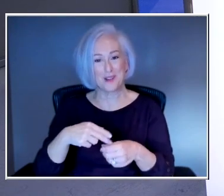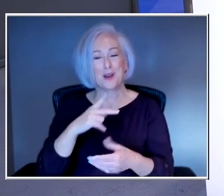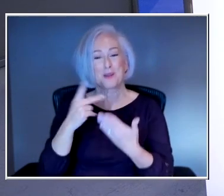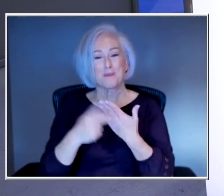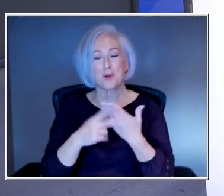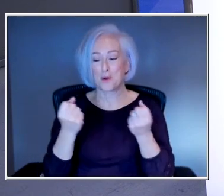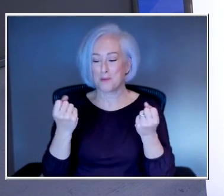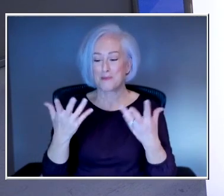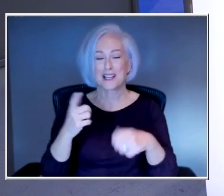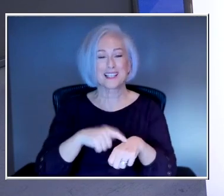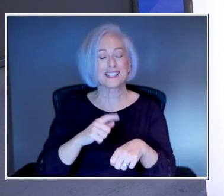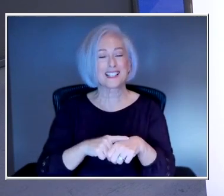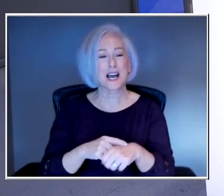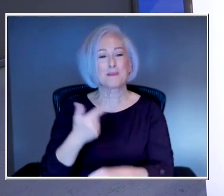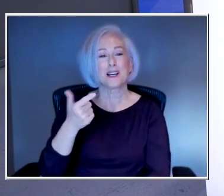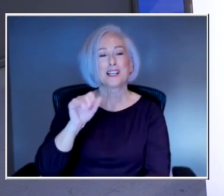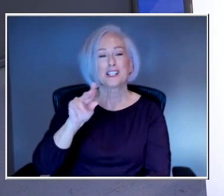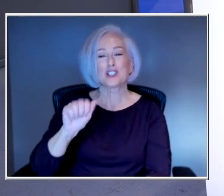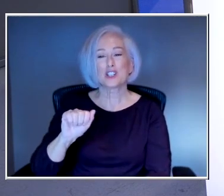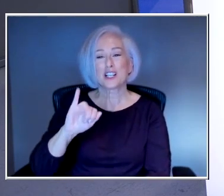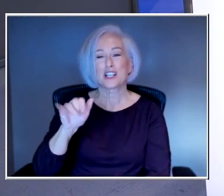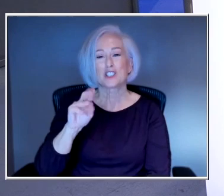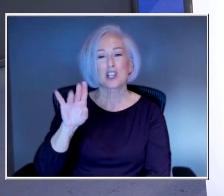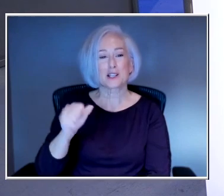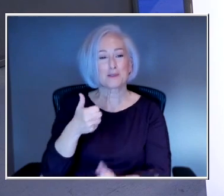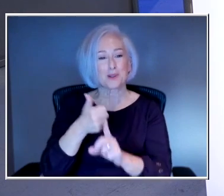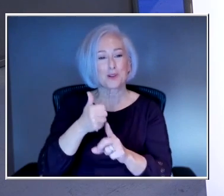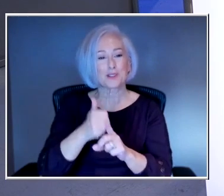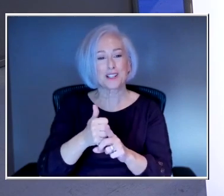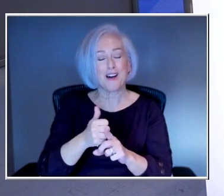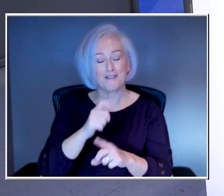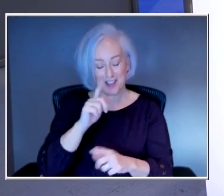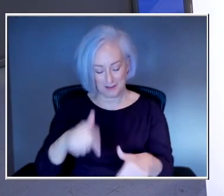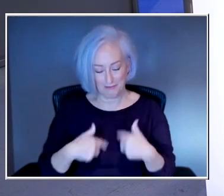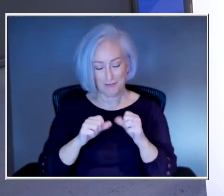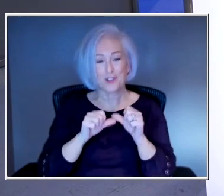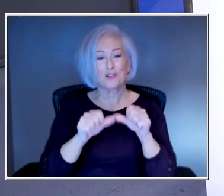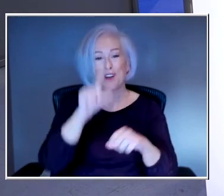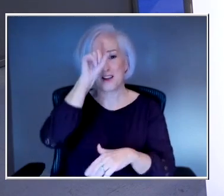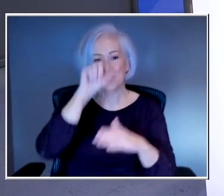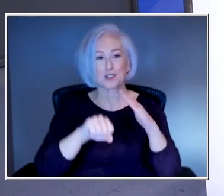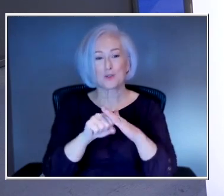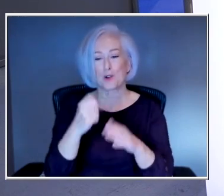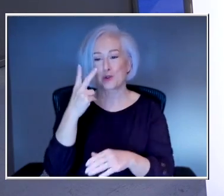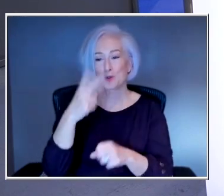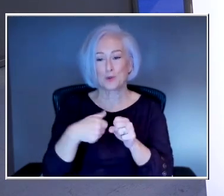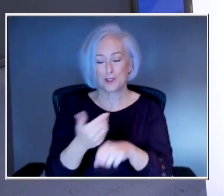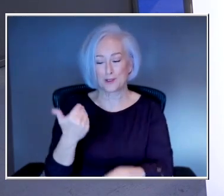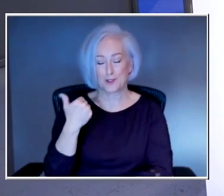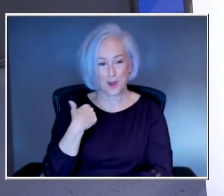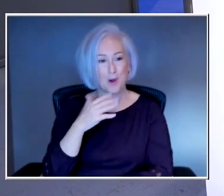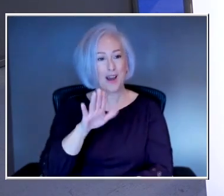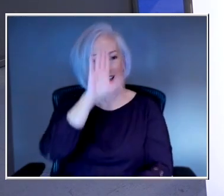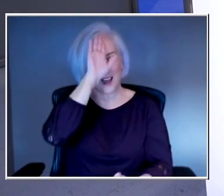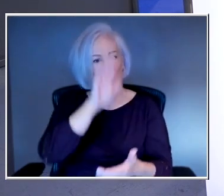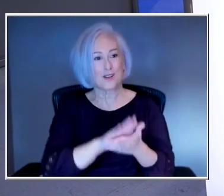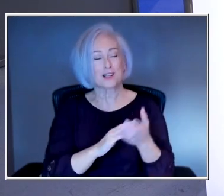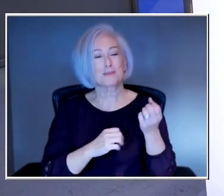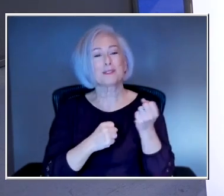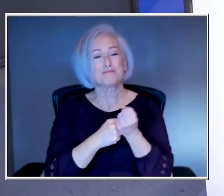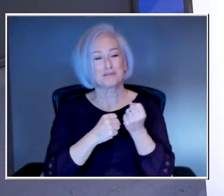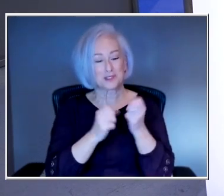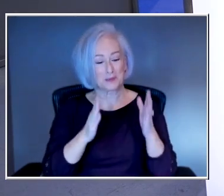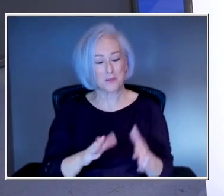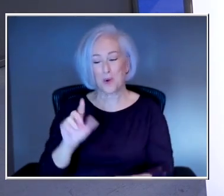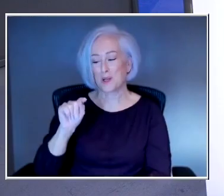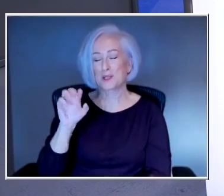who survived a stroke 2 years ago, and she is here with her husband and big supporter, Tom. Welcome to both of you. Thank you. Hi. Hi. Thank you